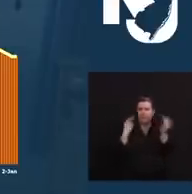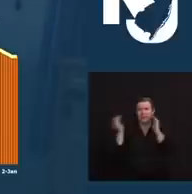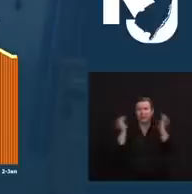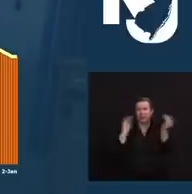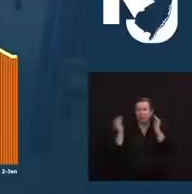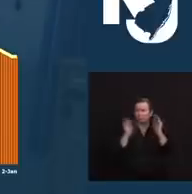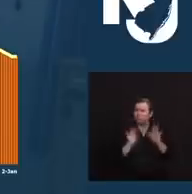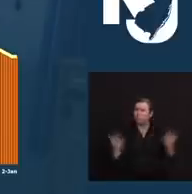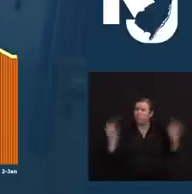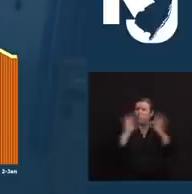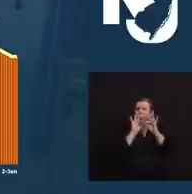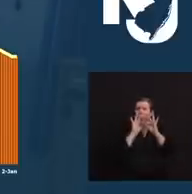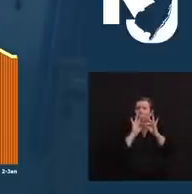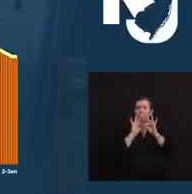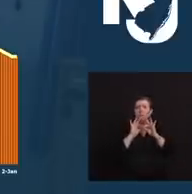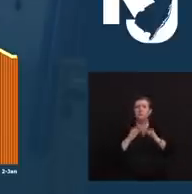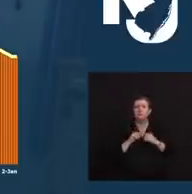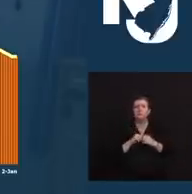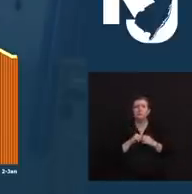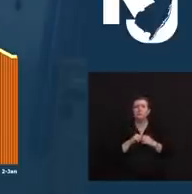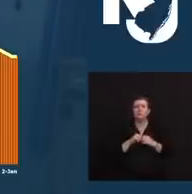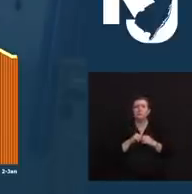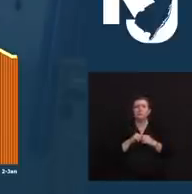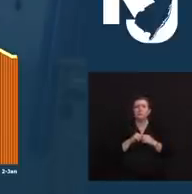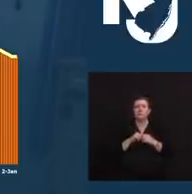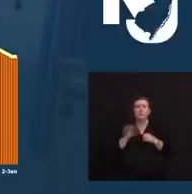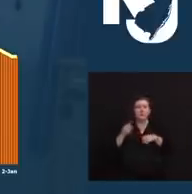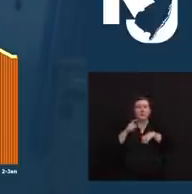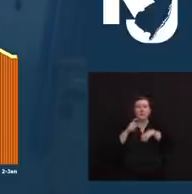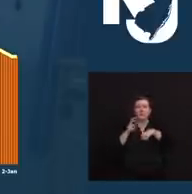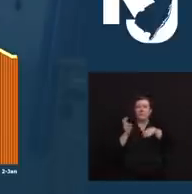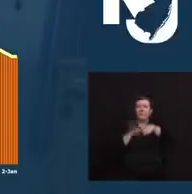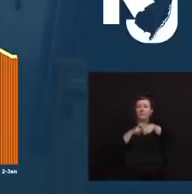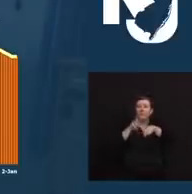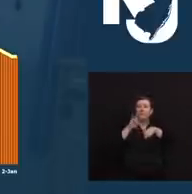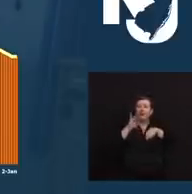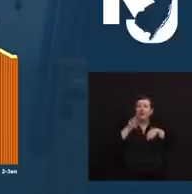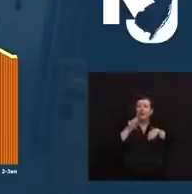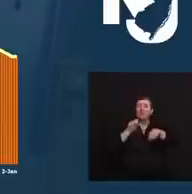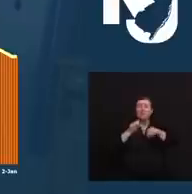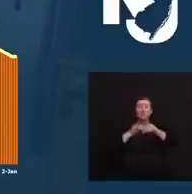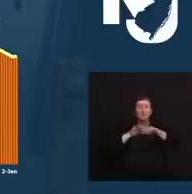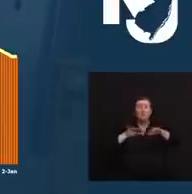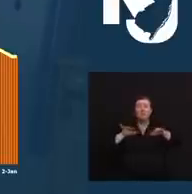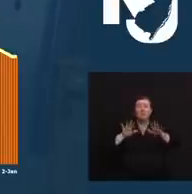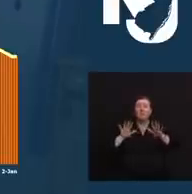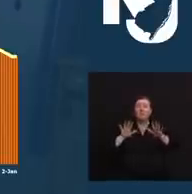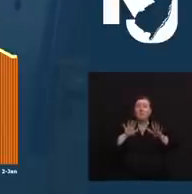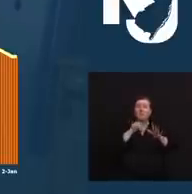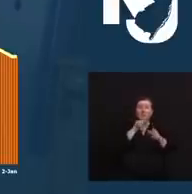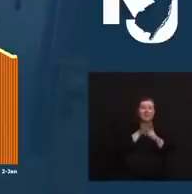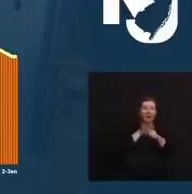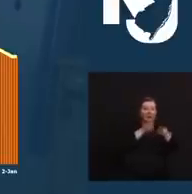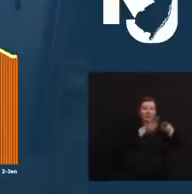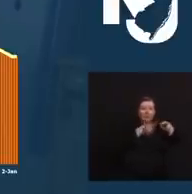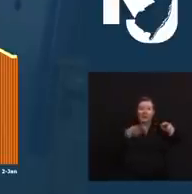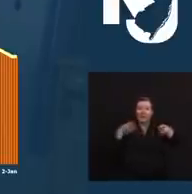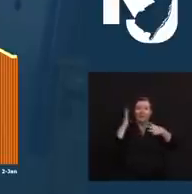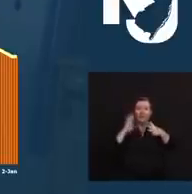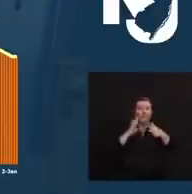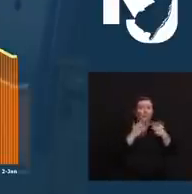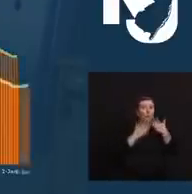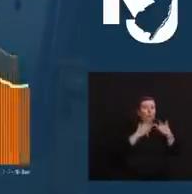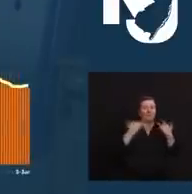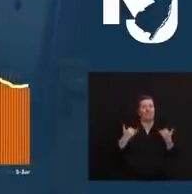this virus to overrun either total beds or ICU beds. So there's good news and bad news throughout the day